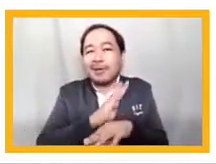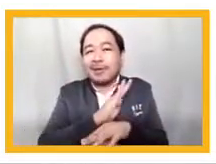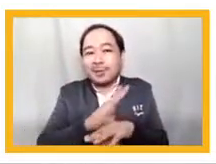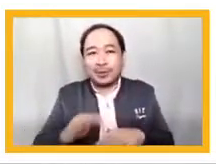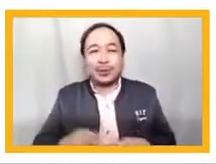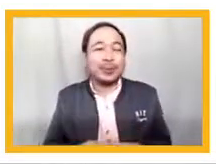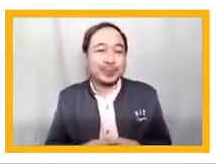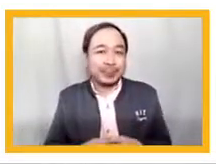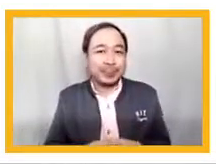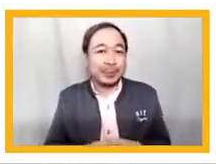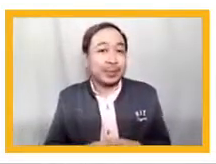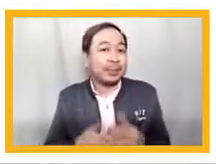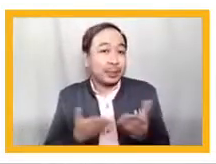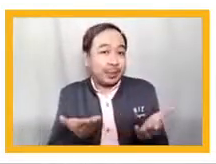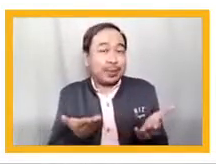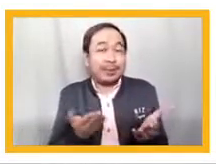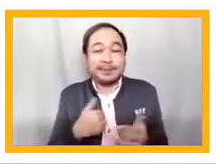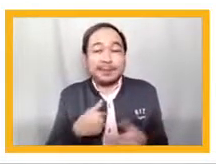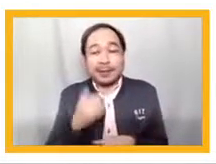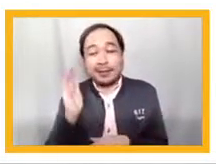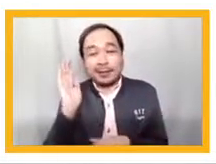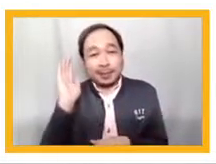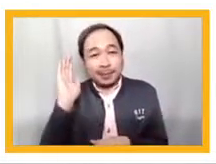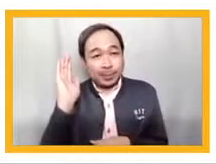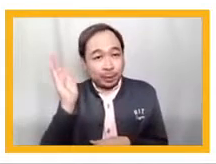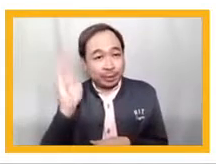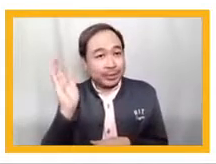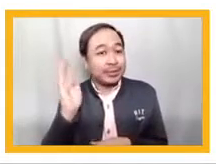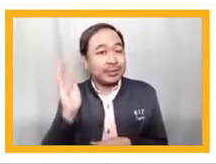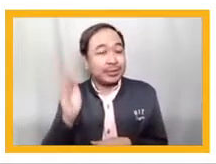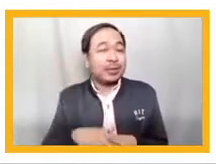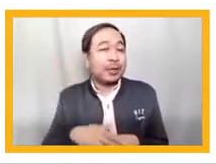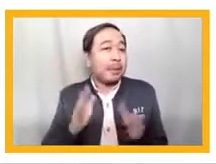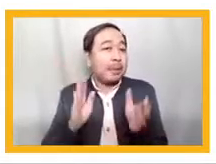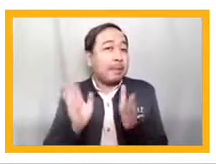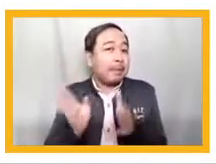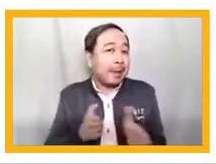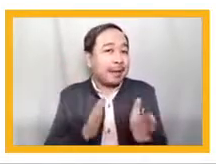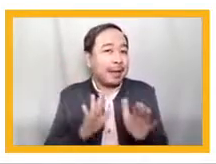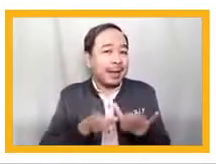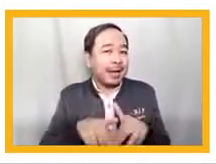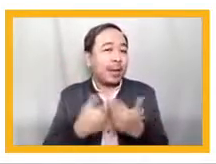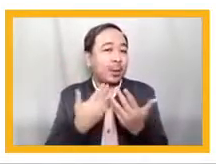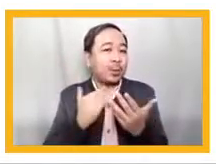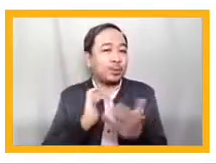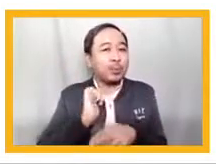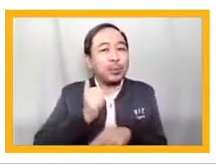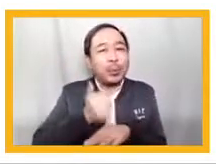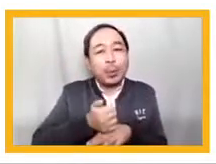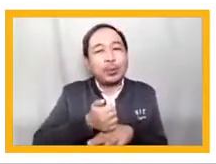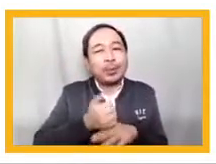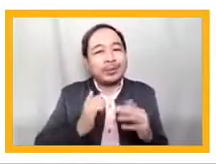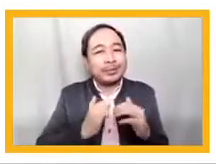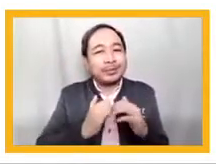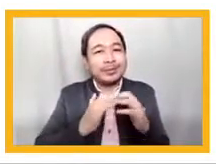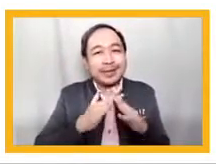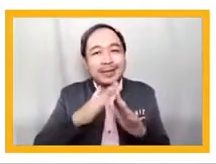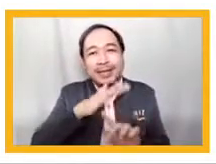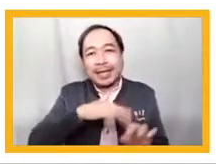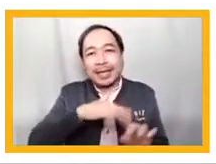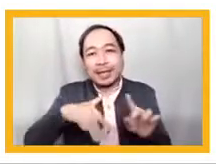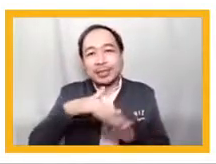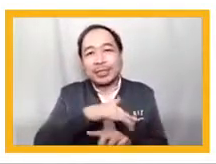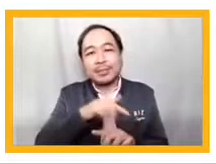So that's on my initiative to create the ecosystem for the open innovation platform in